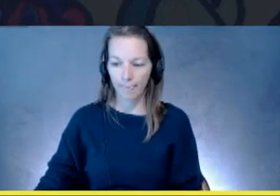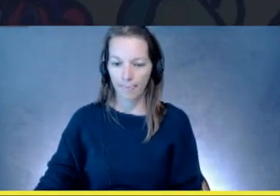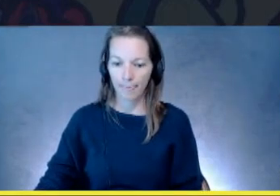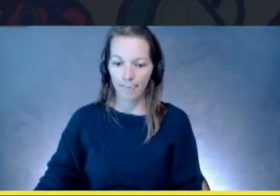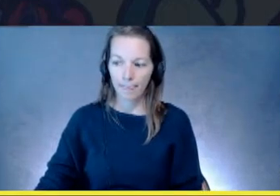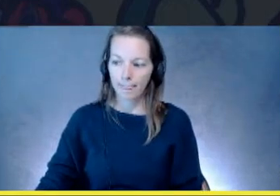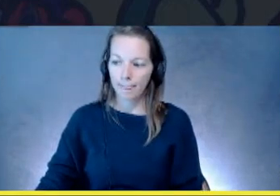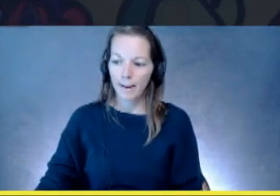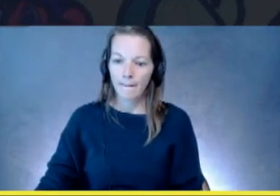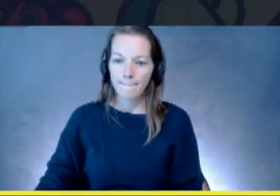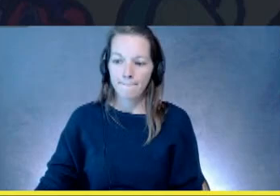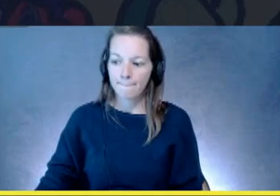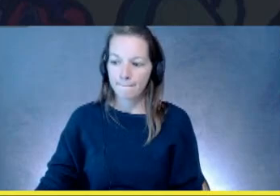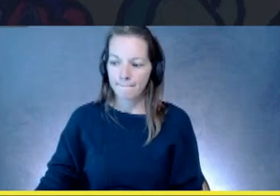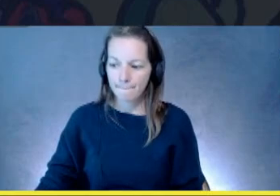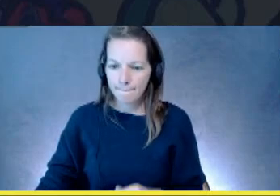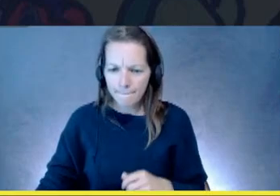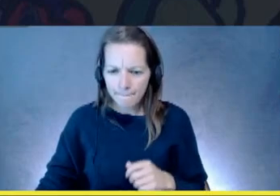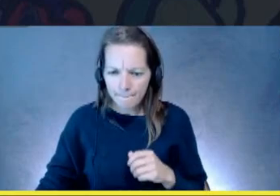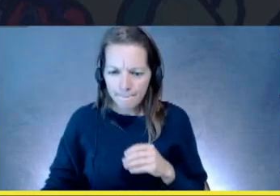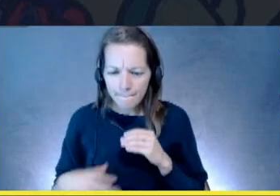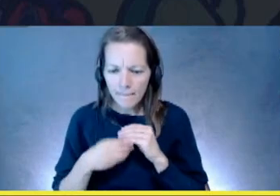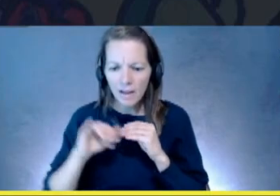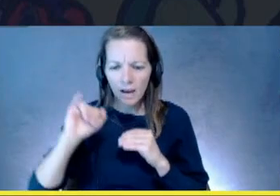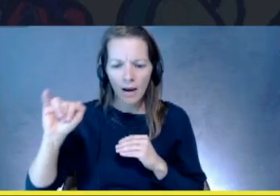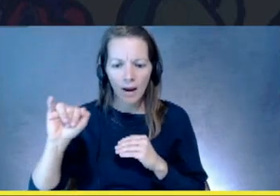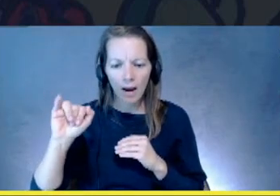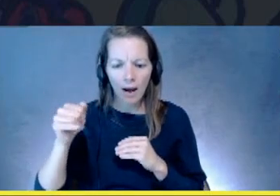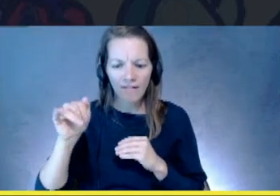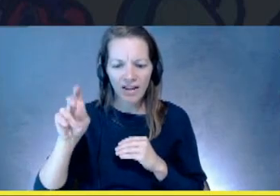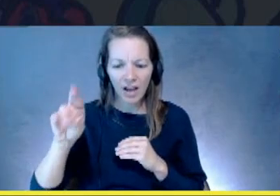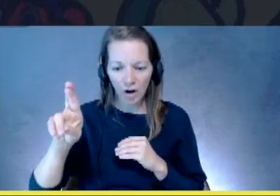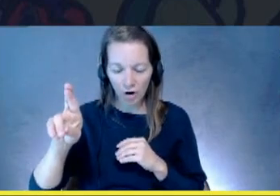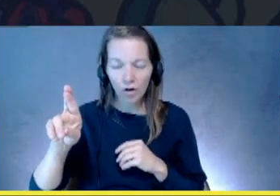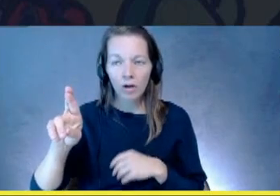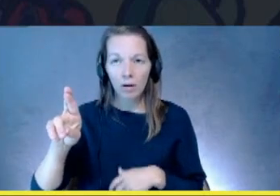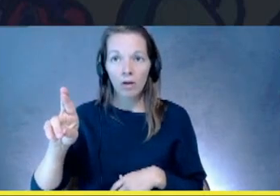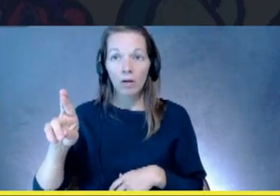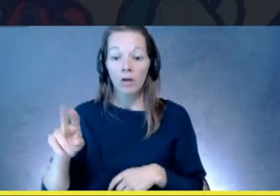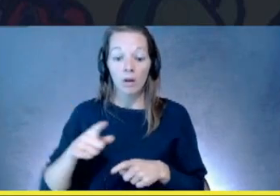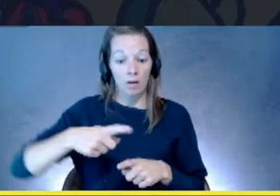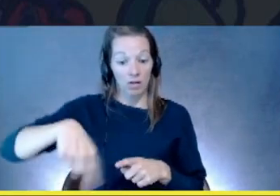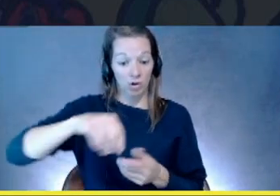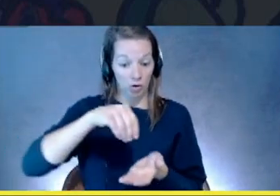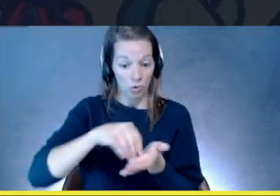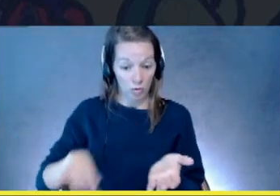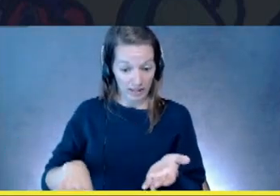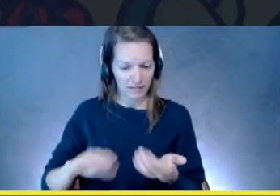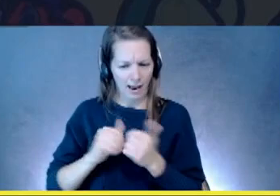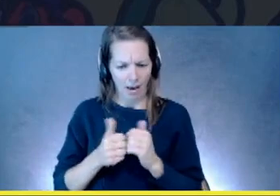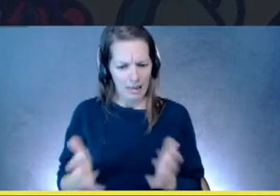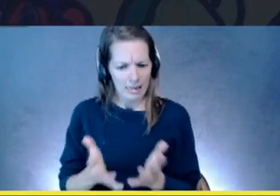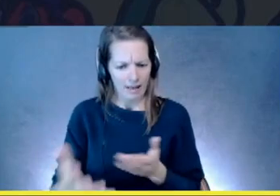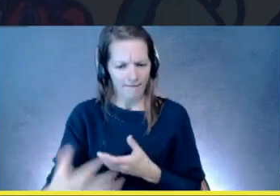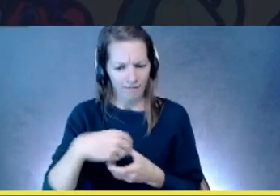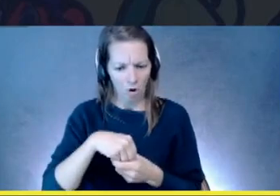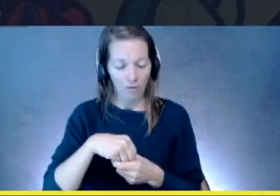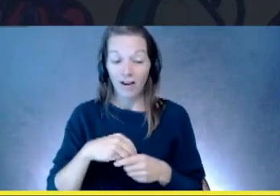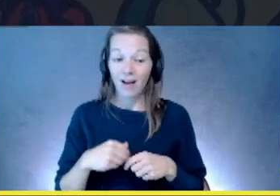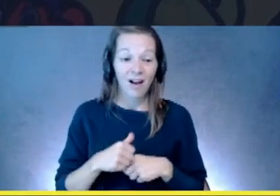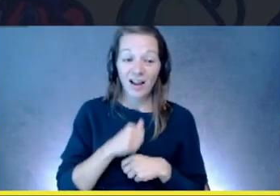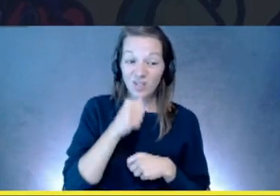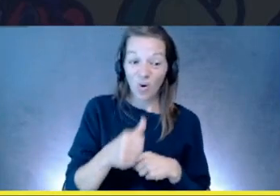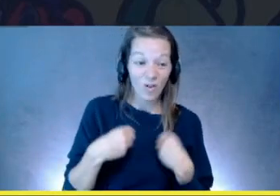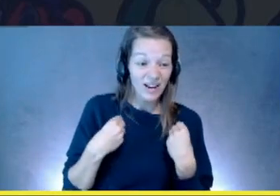I was just Yes. briefly going to say that, one of the ways that I get my students to be involved is that I don't give them a choice, right?